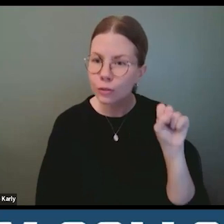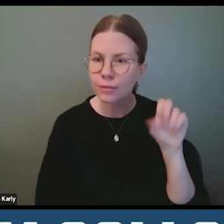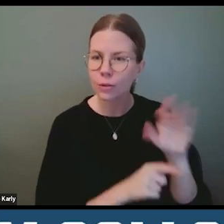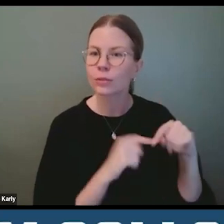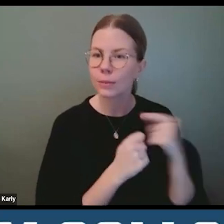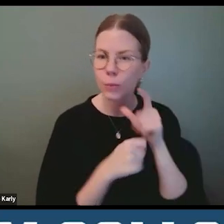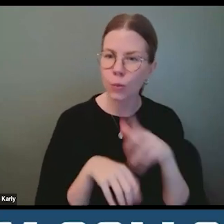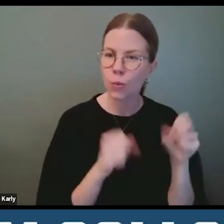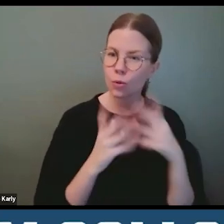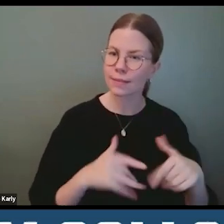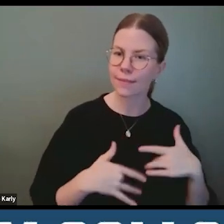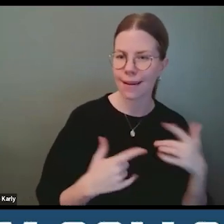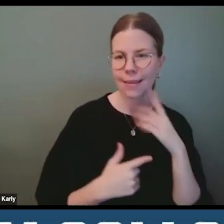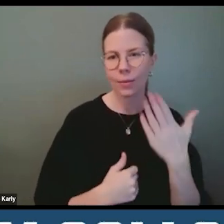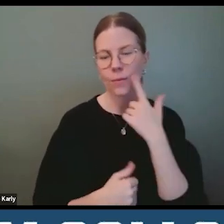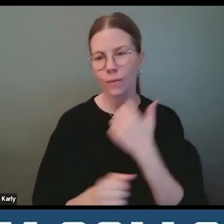much.